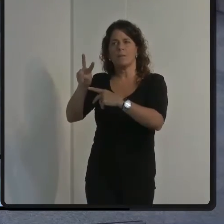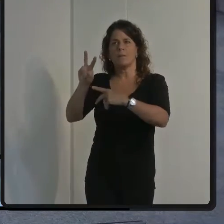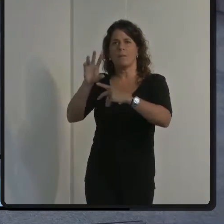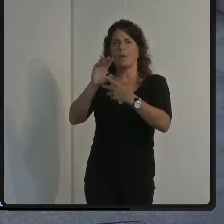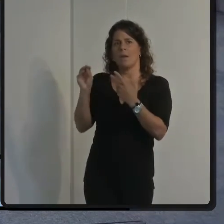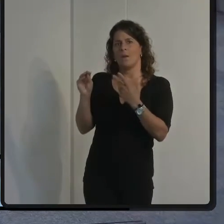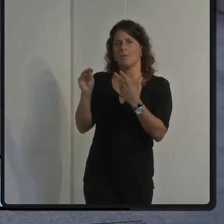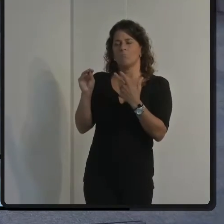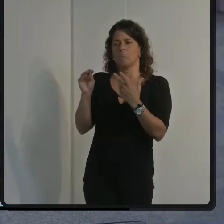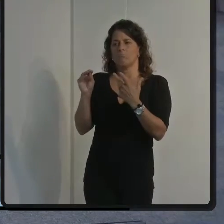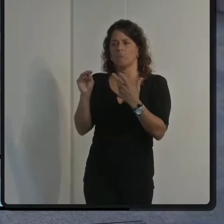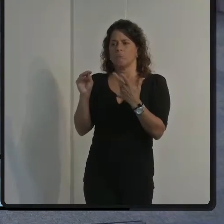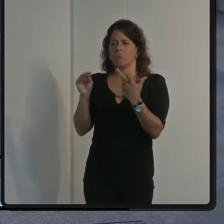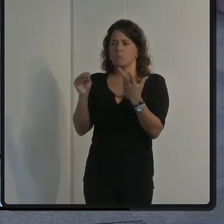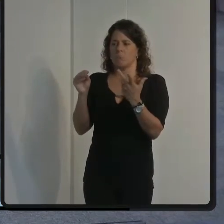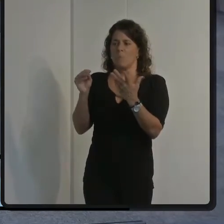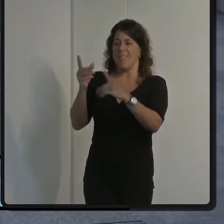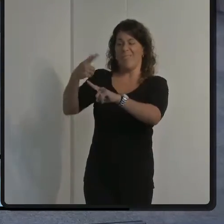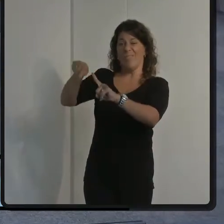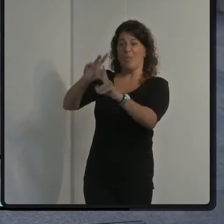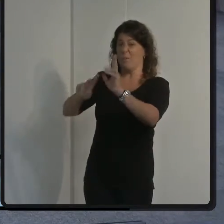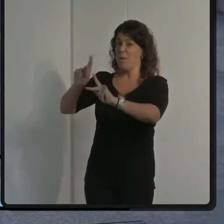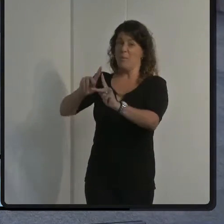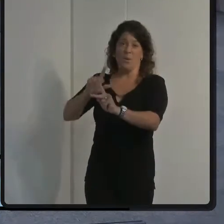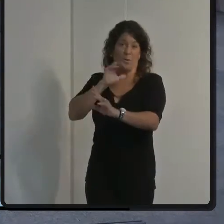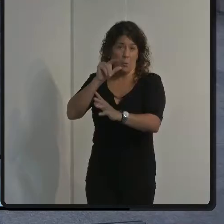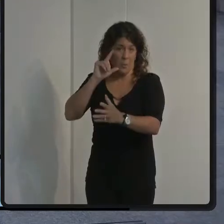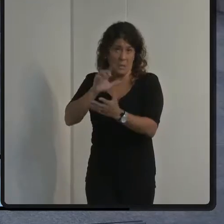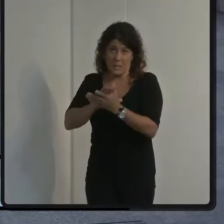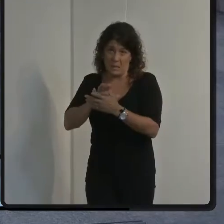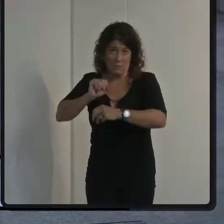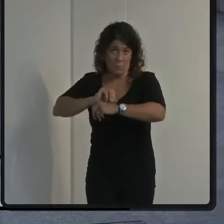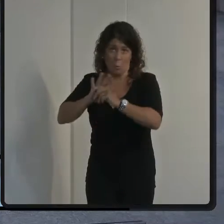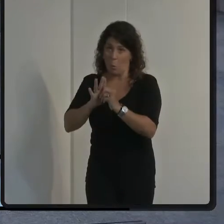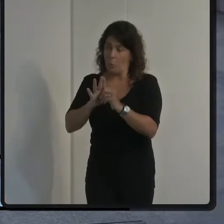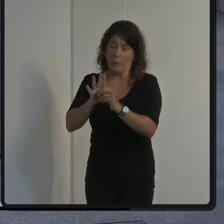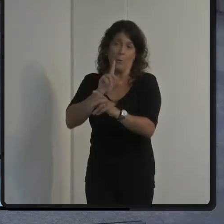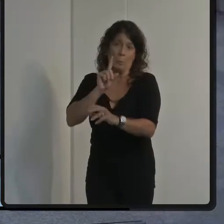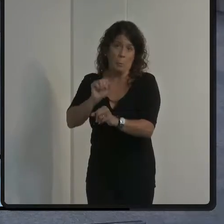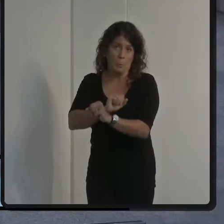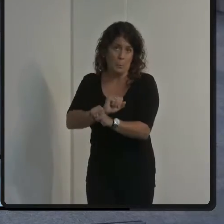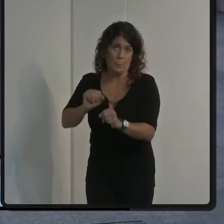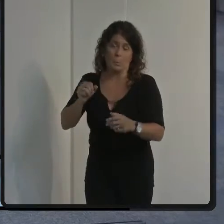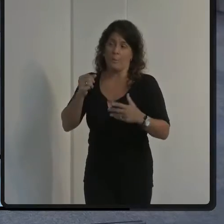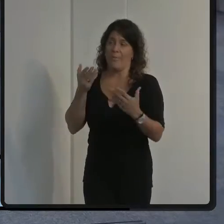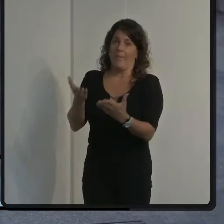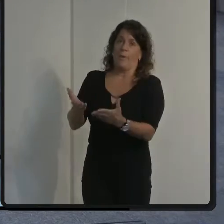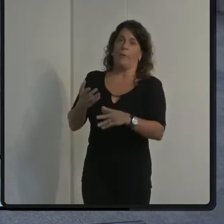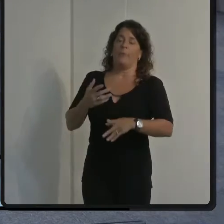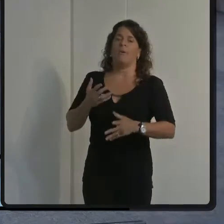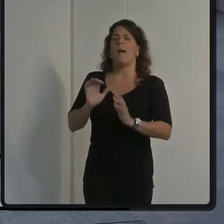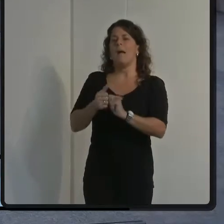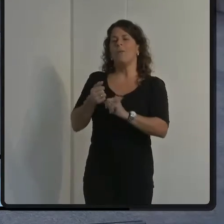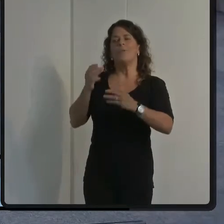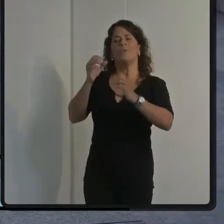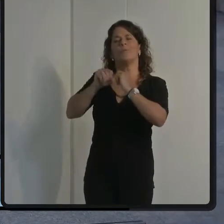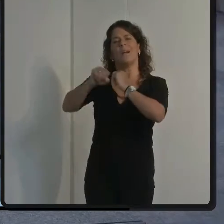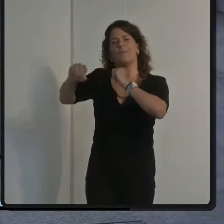ads that say, we don't believe in COVID-19, come be free with social media?